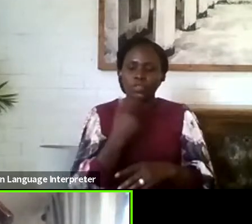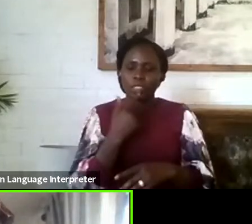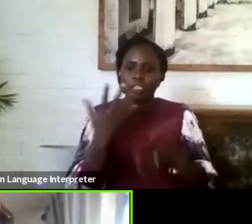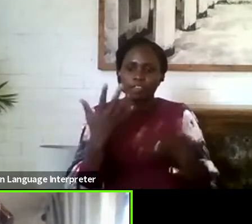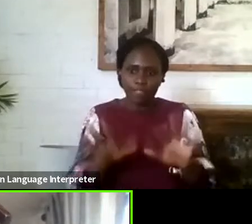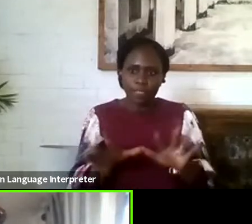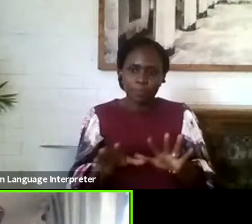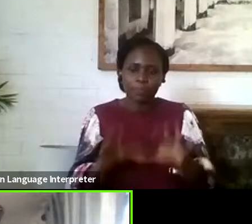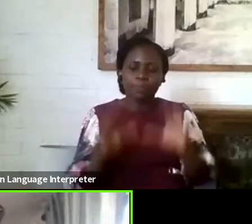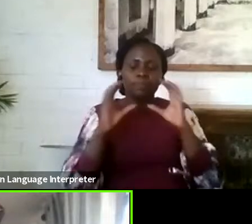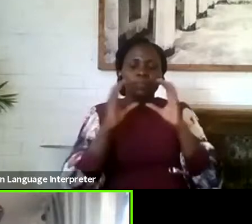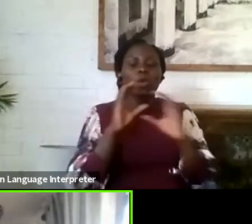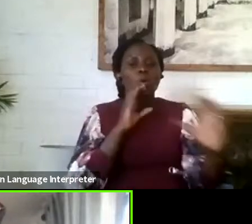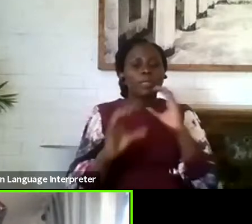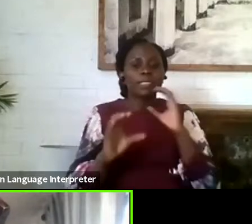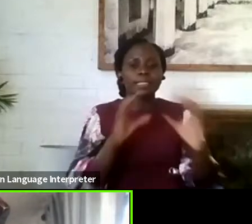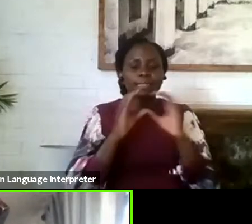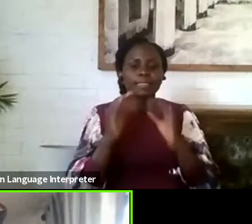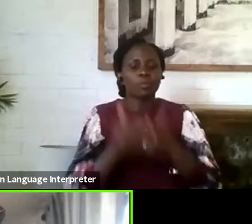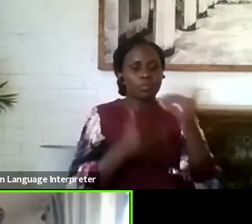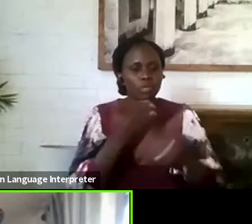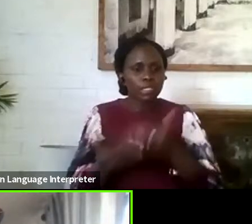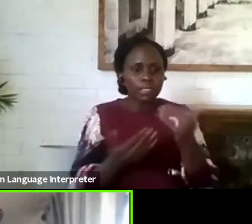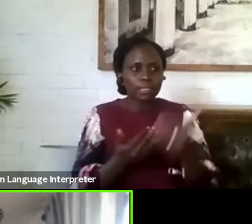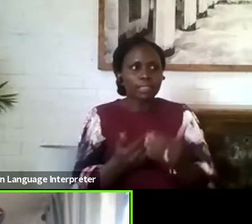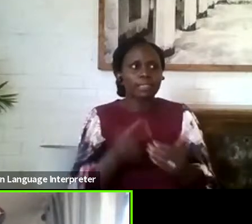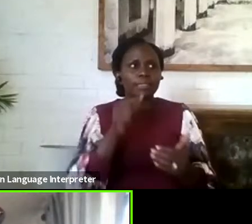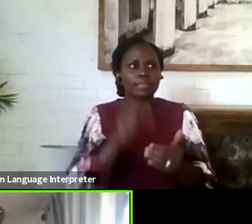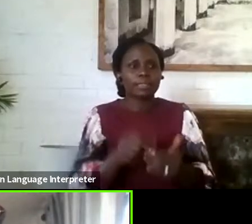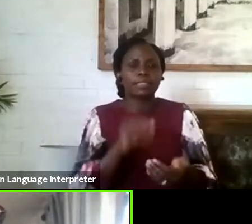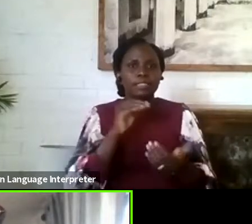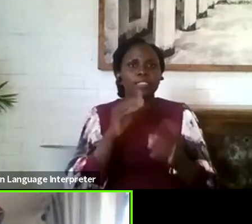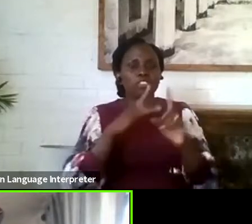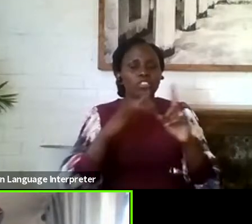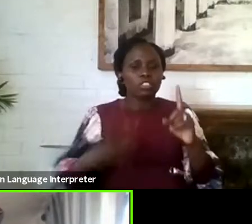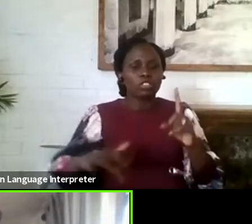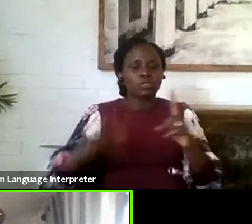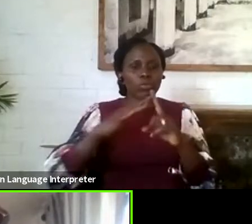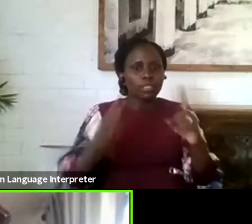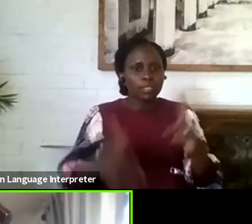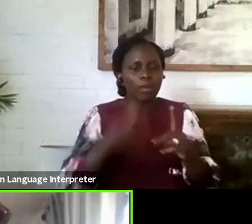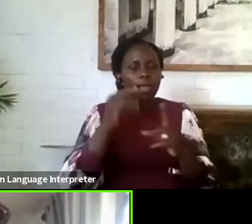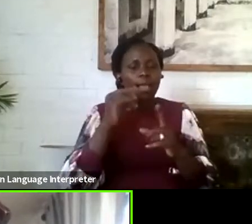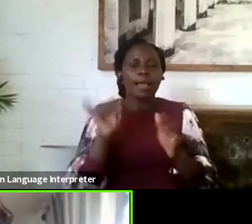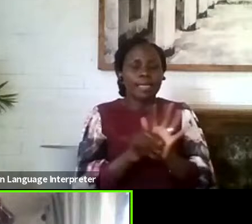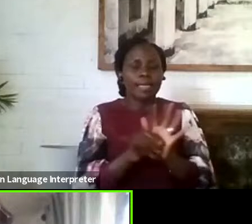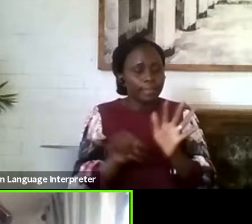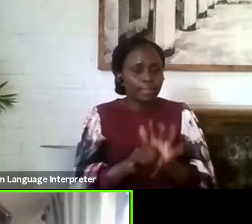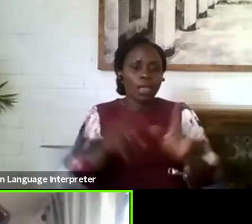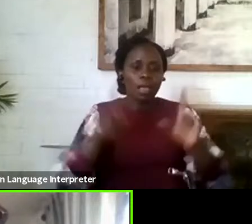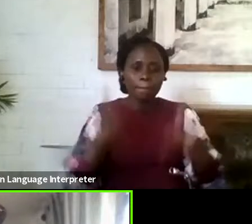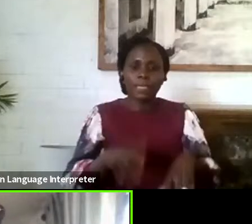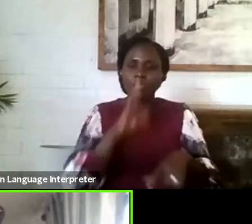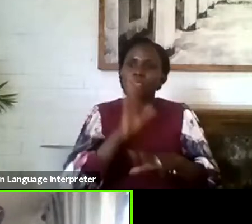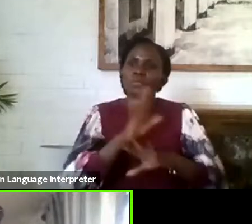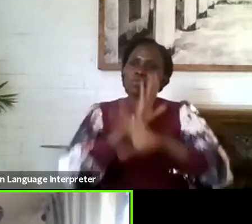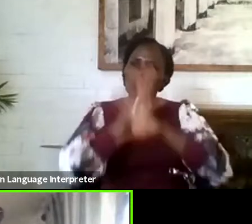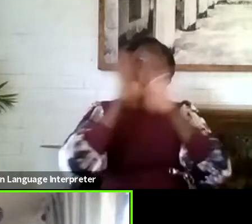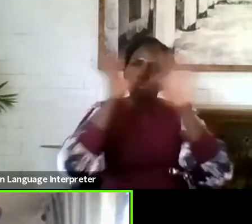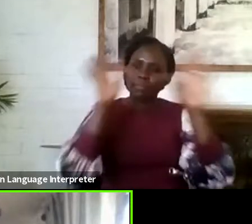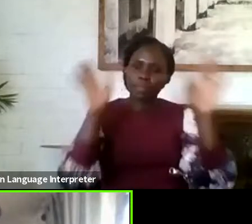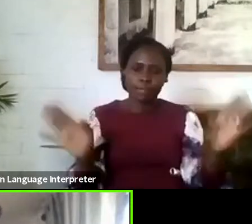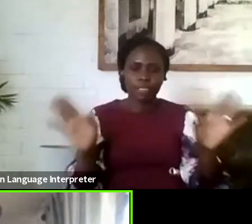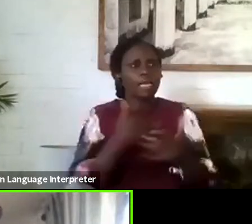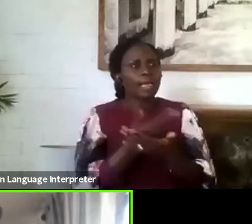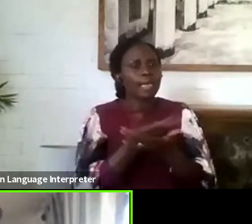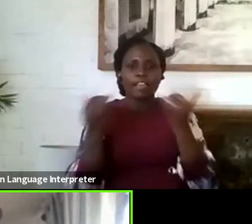the process for getting these digital identities. It must be transparent. Every information that needs to be